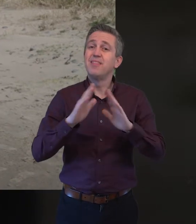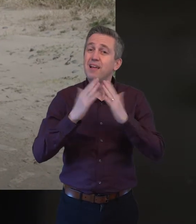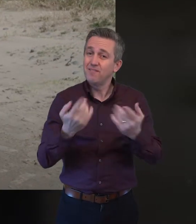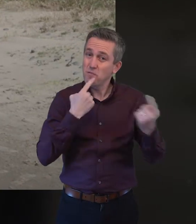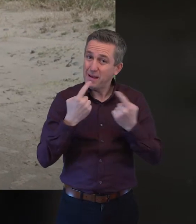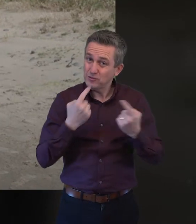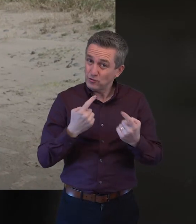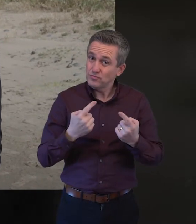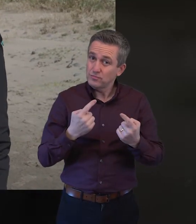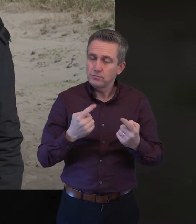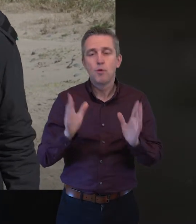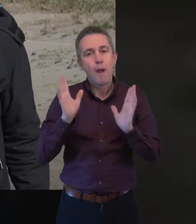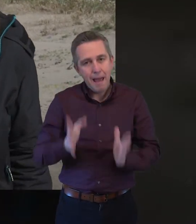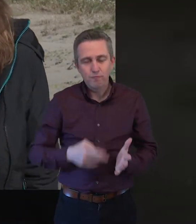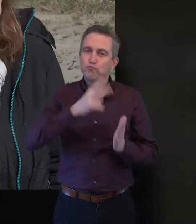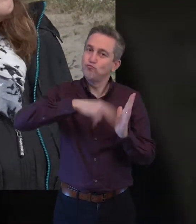If you read it.